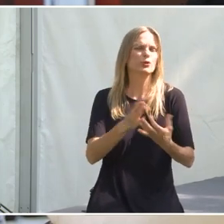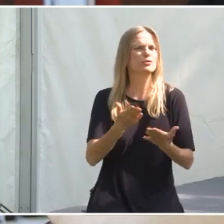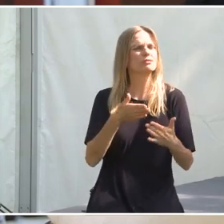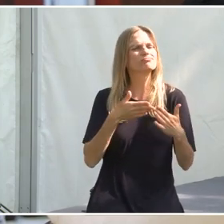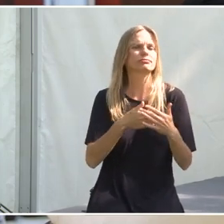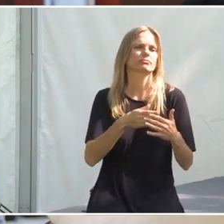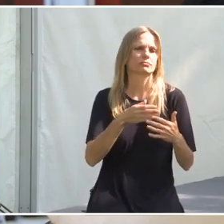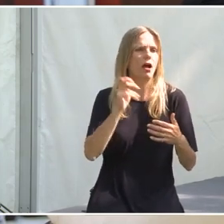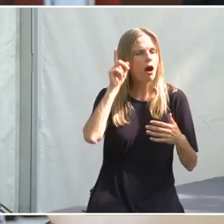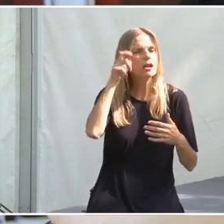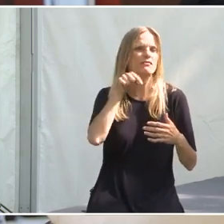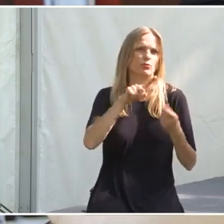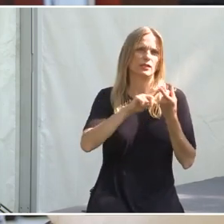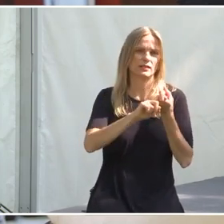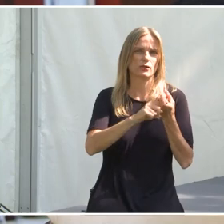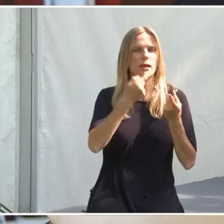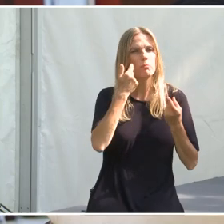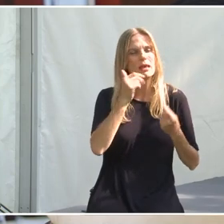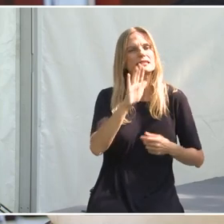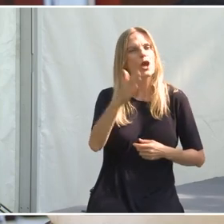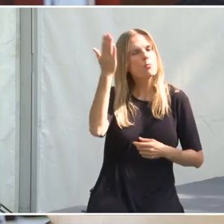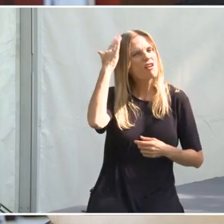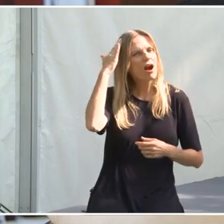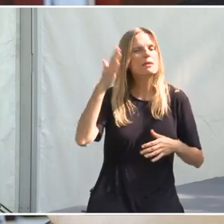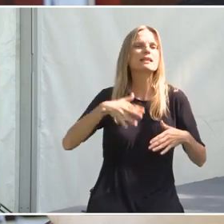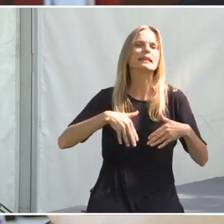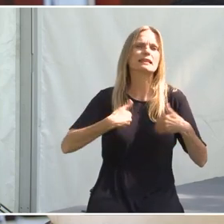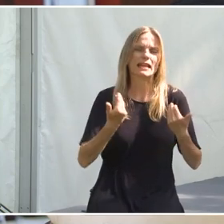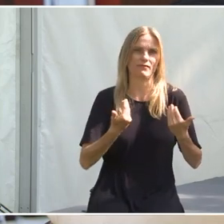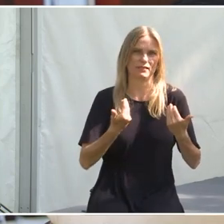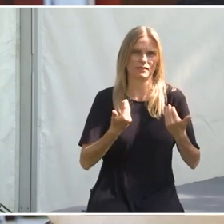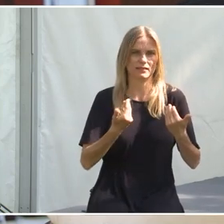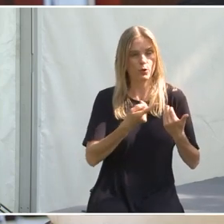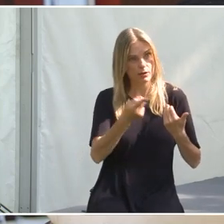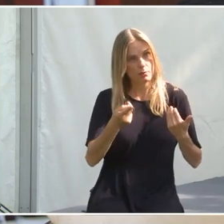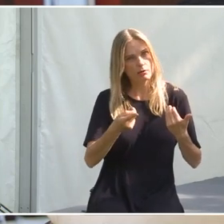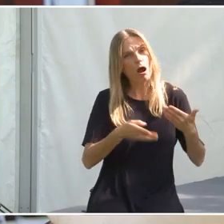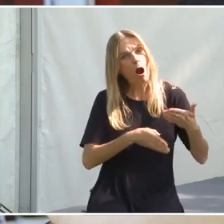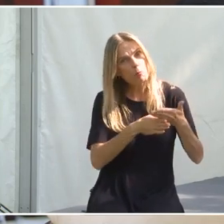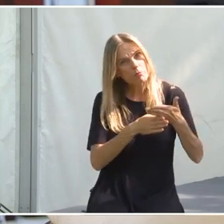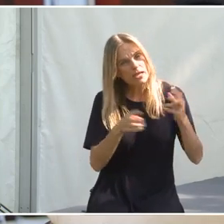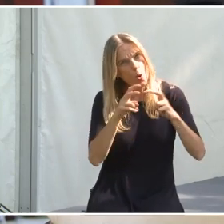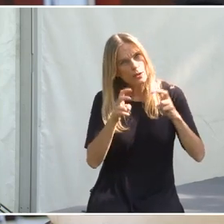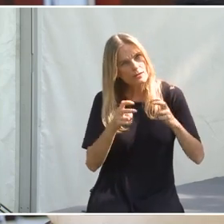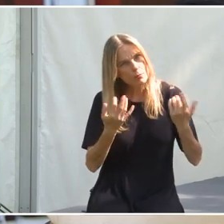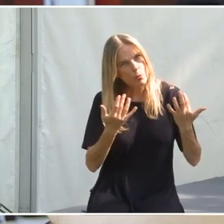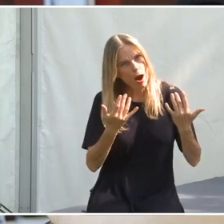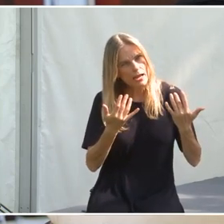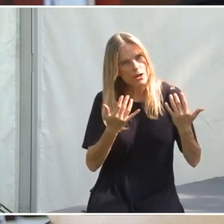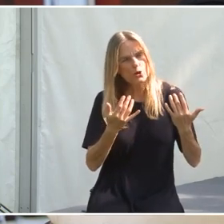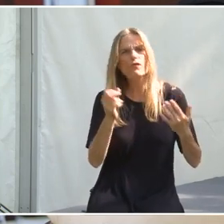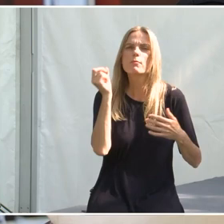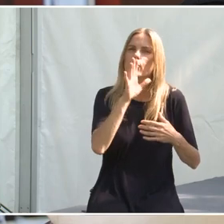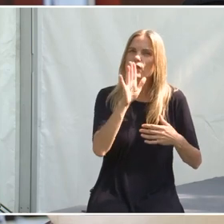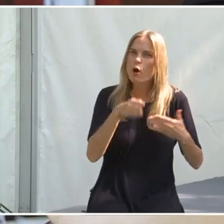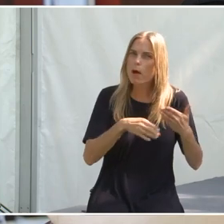men's mental health, like how often they actually seek help, go to a professional.